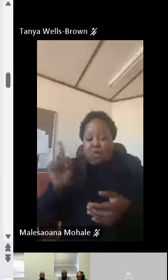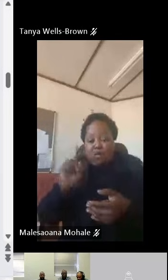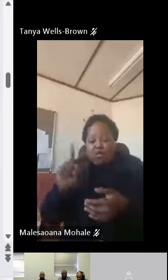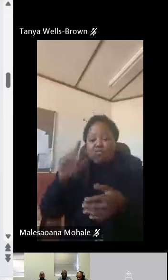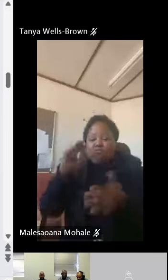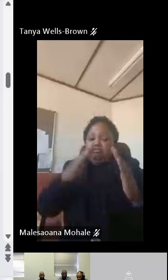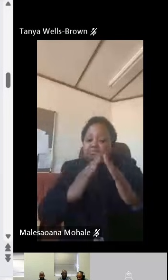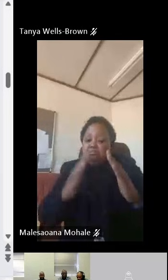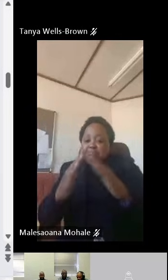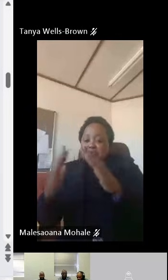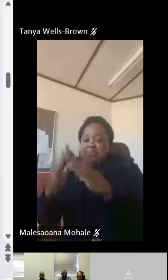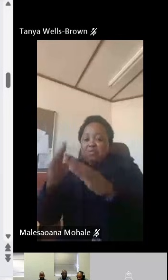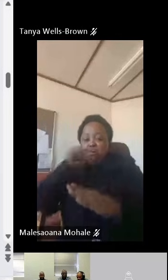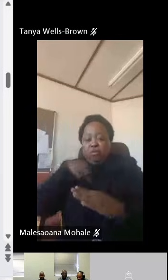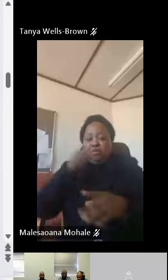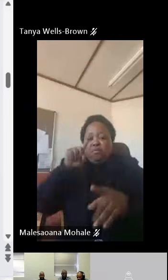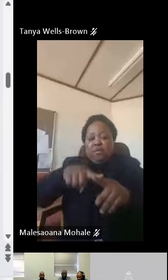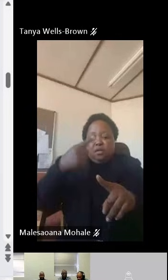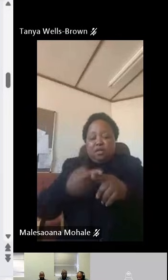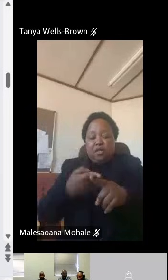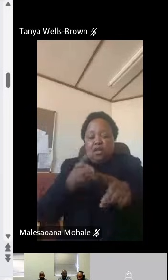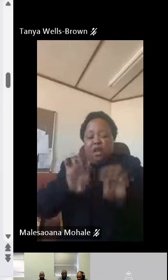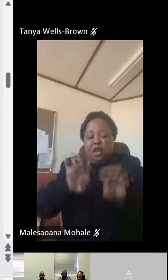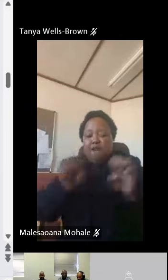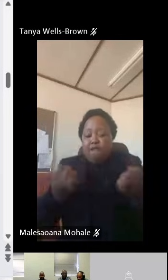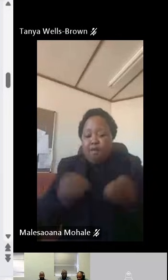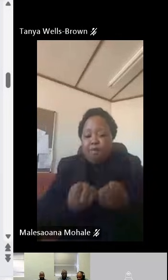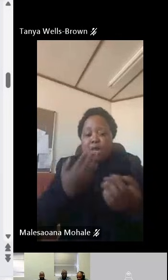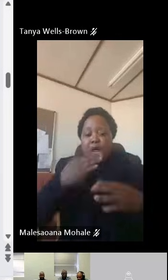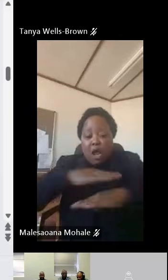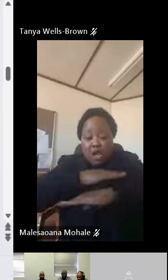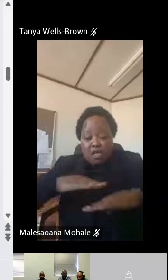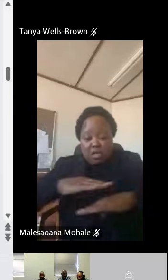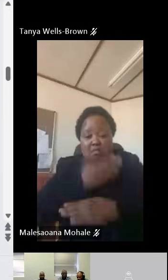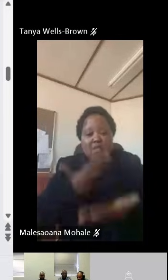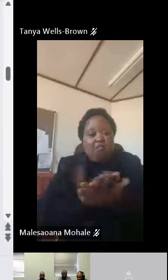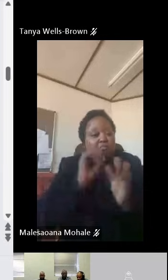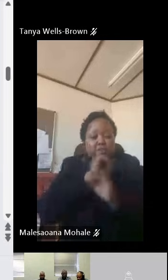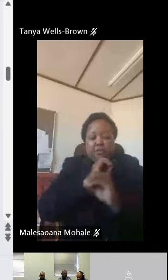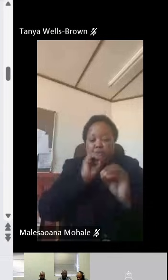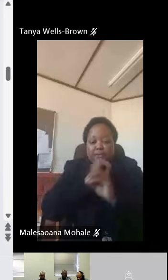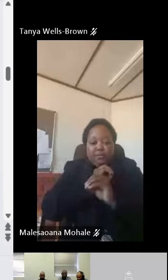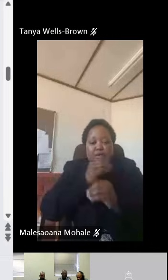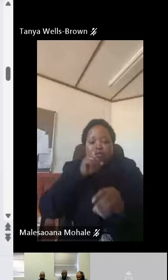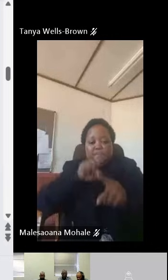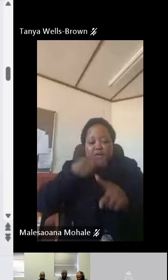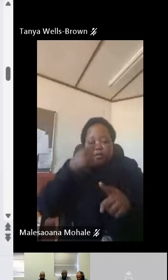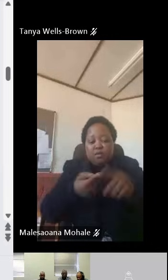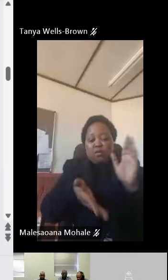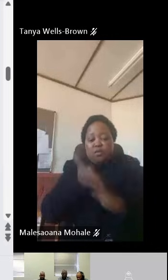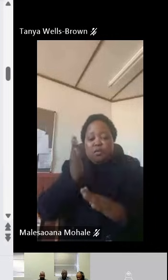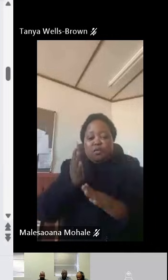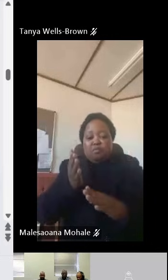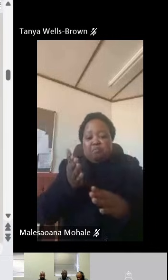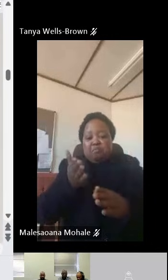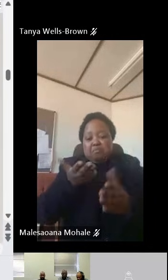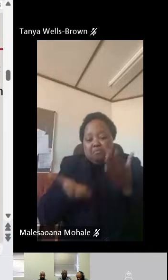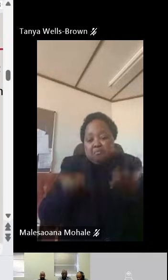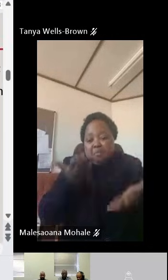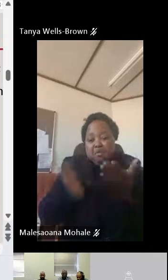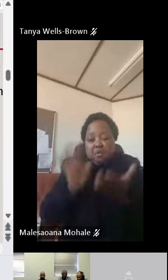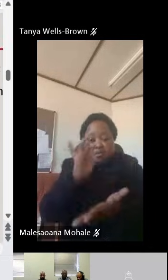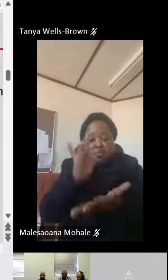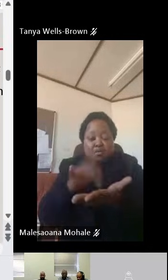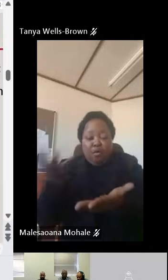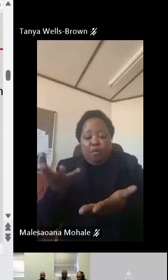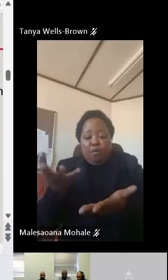the environments cannot be accessible, saying we are going to the facilities. Try to imagine now if the situation comes and